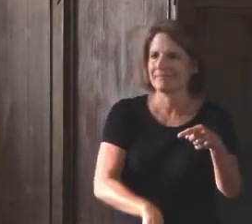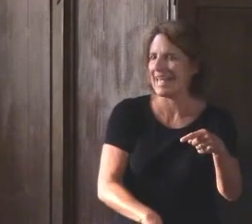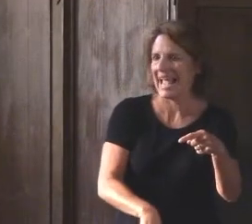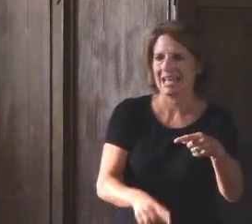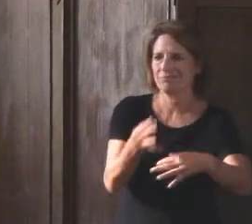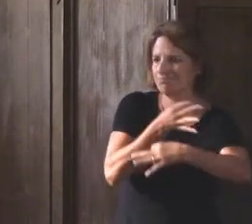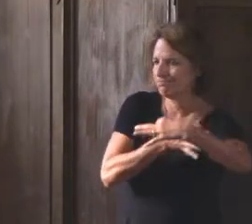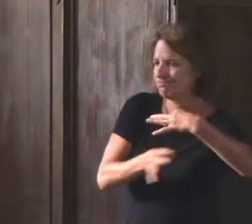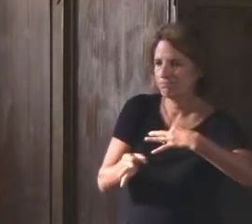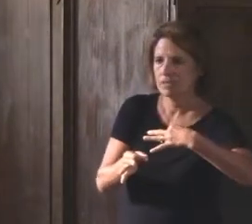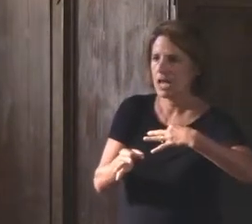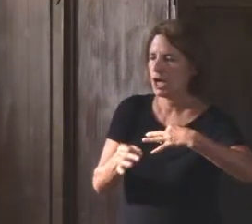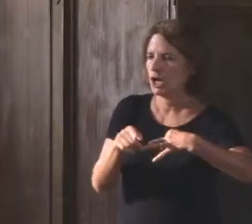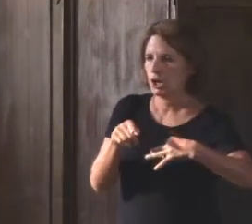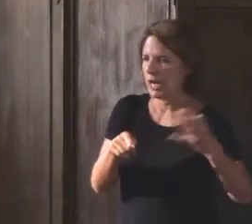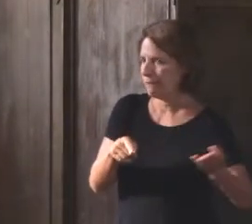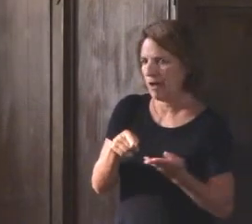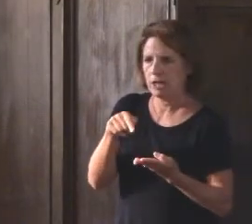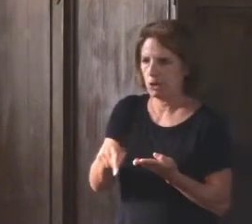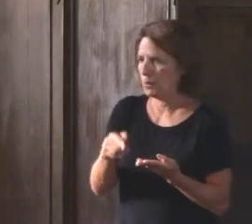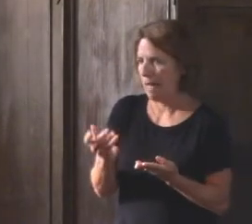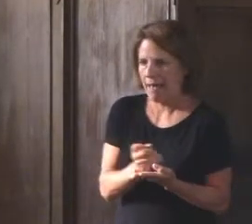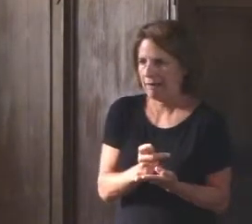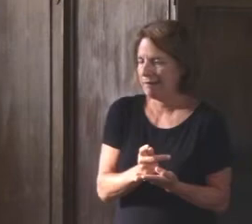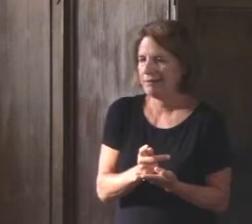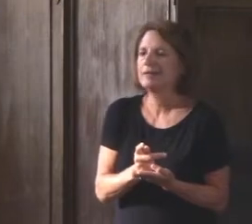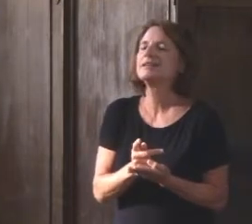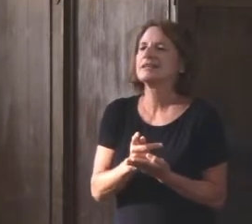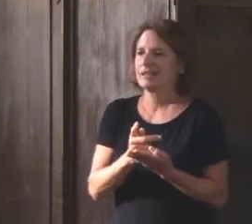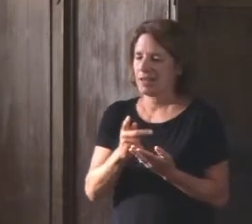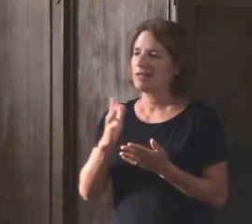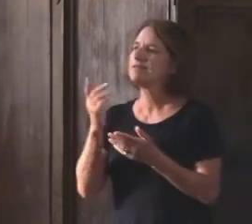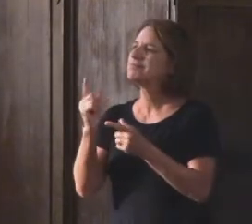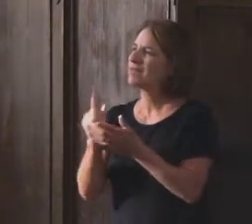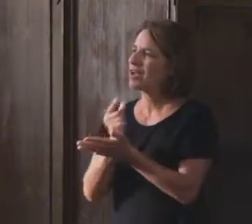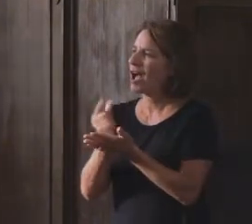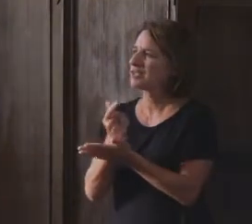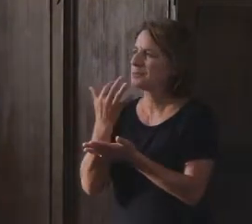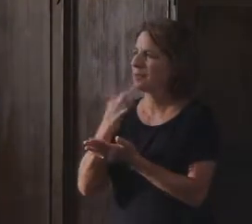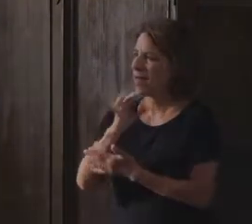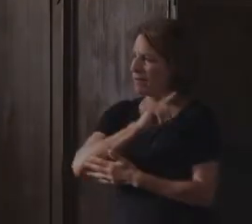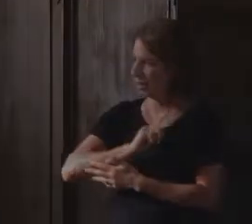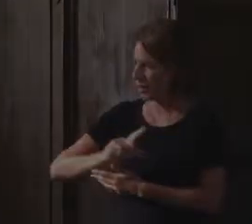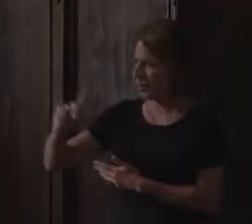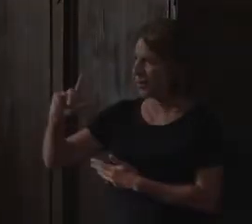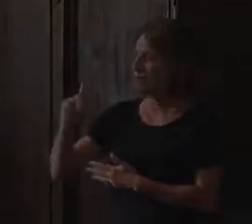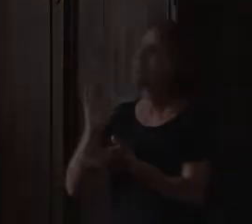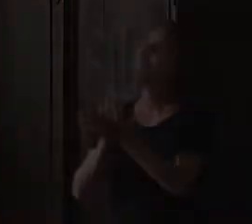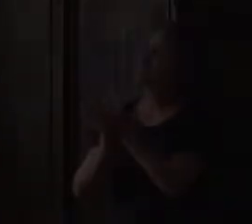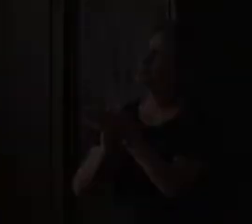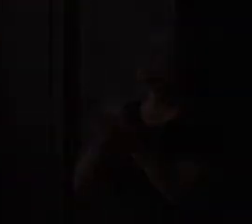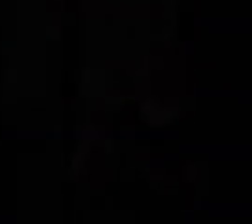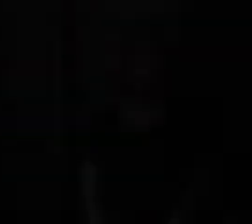you will be repaid at the resurrection of the righteous. The Gospel of the Lord.